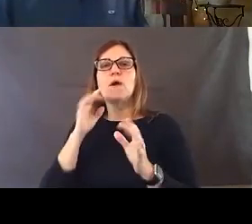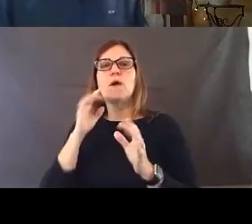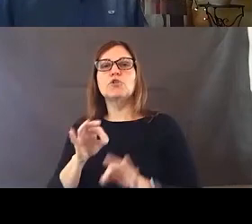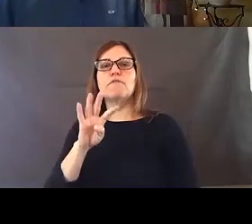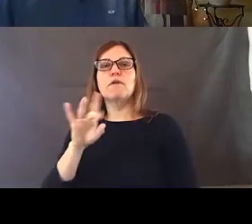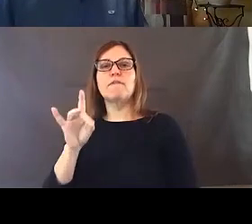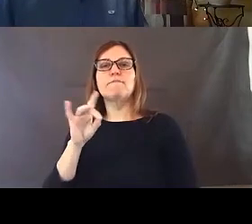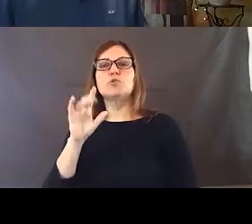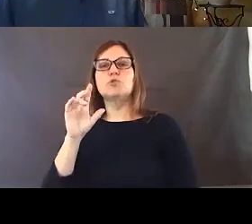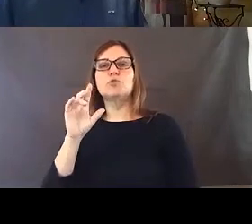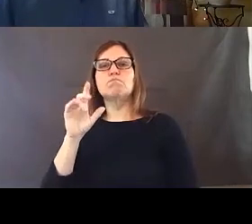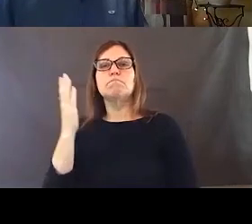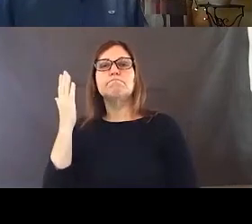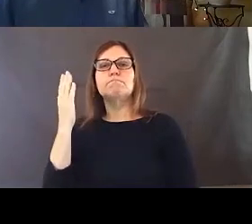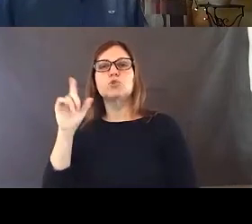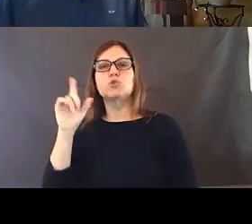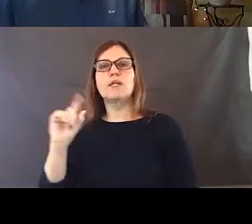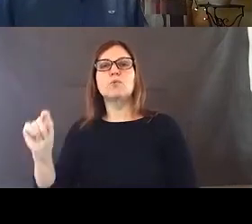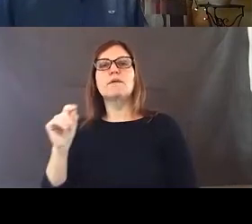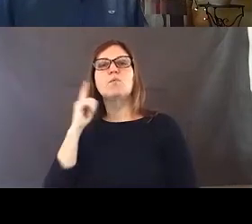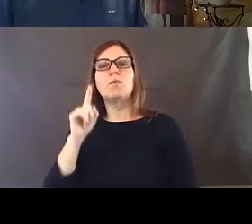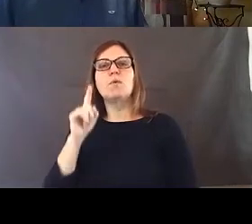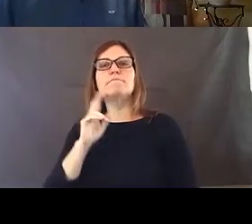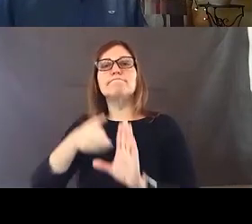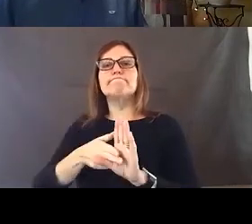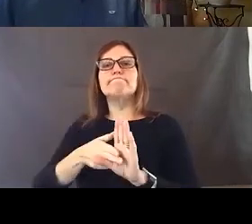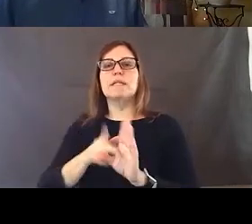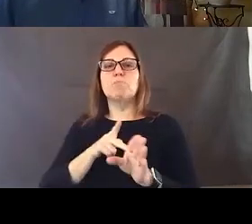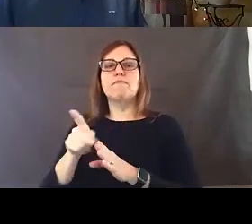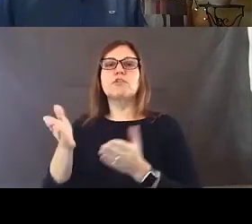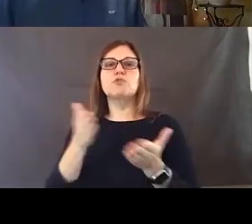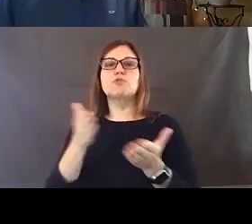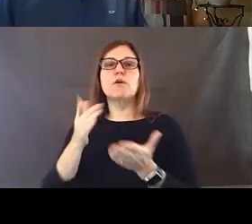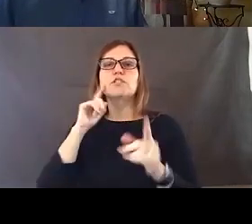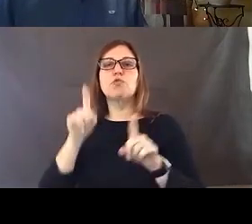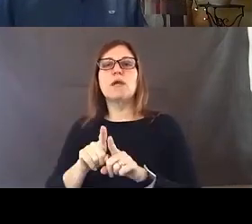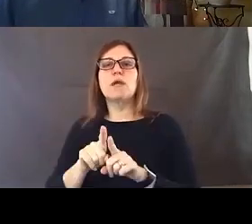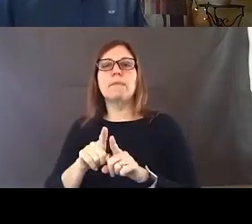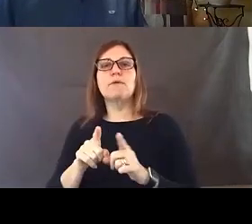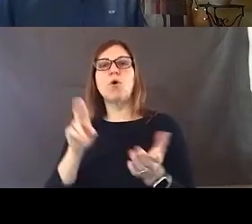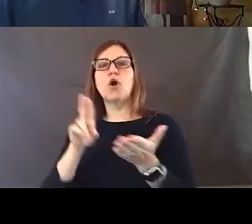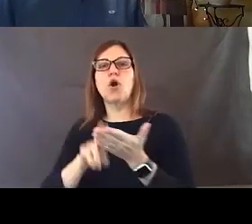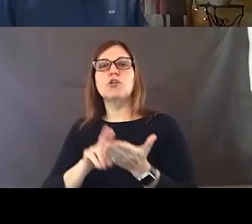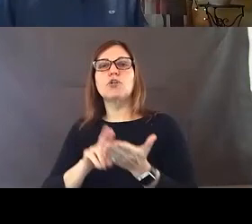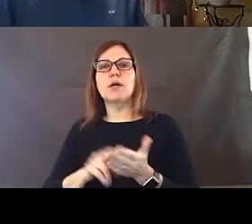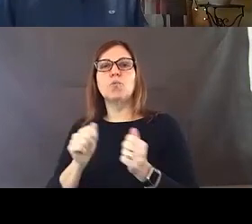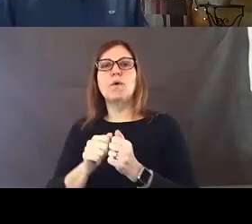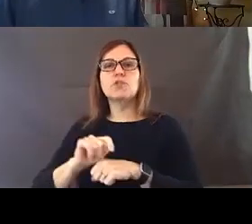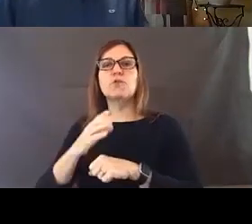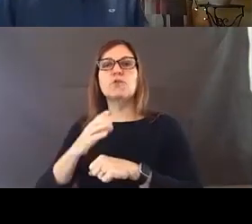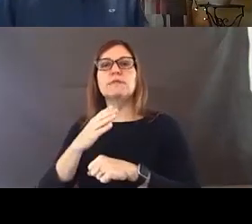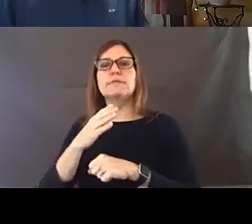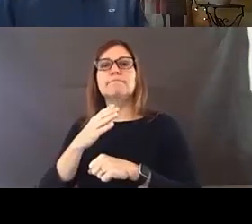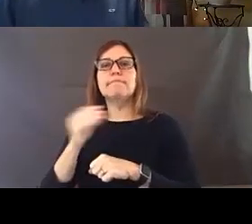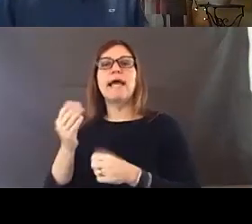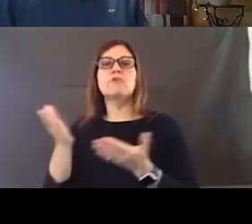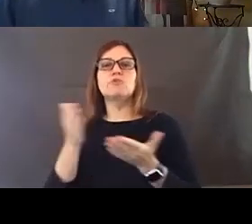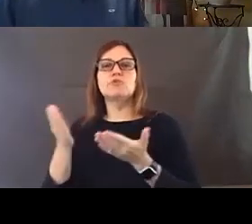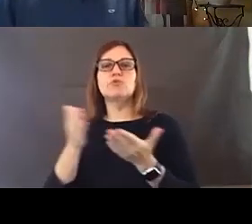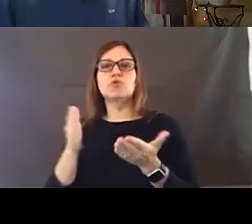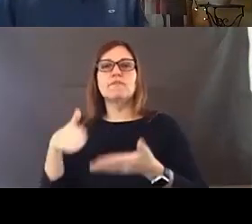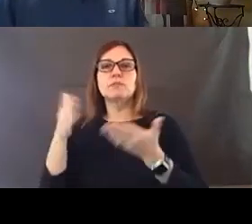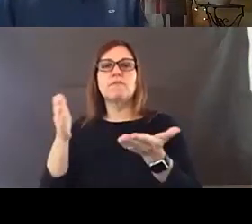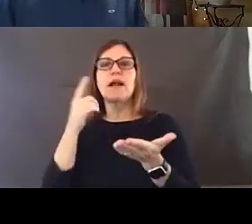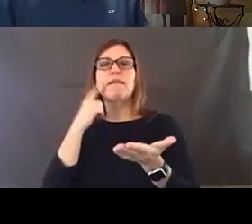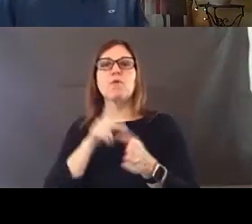to enter into a professional services agreement and or a contract with consultants and or service providers for